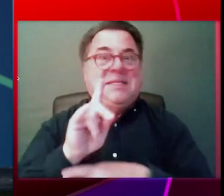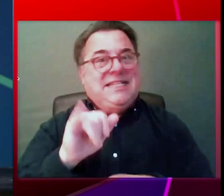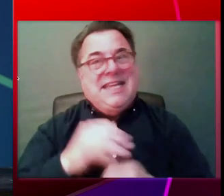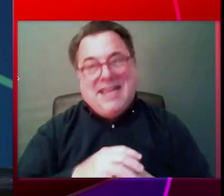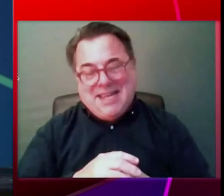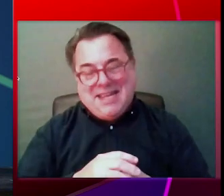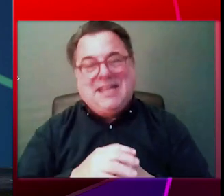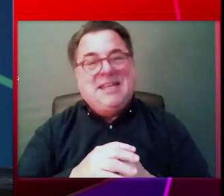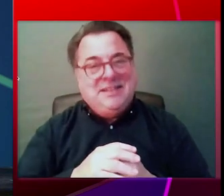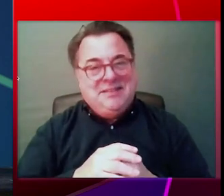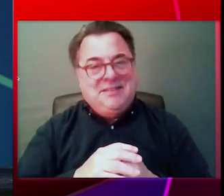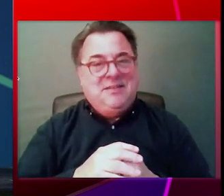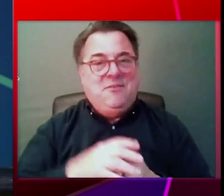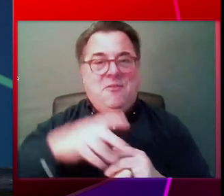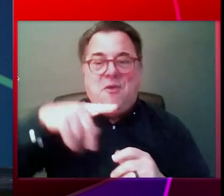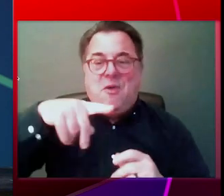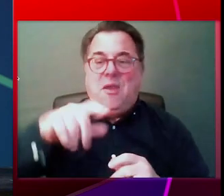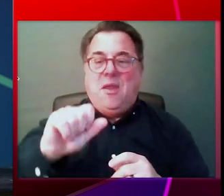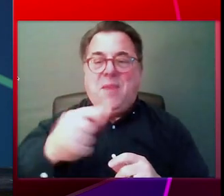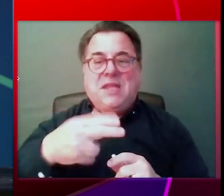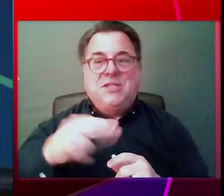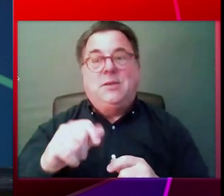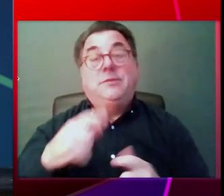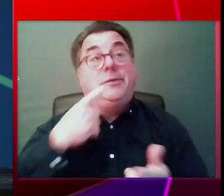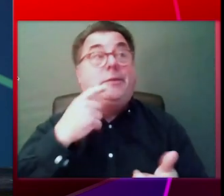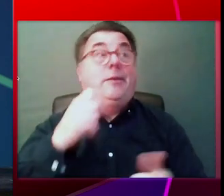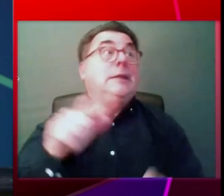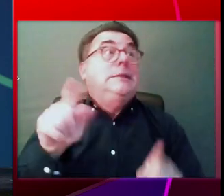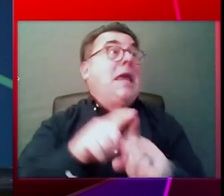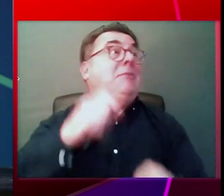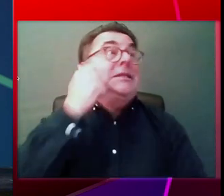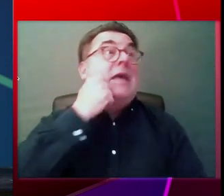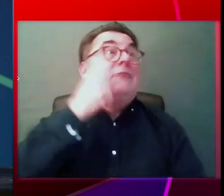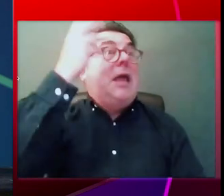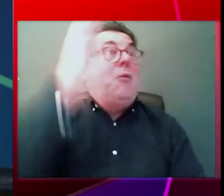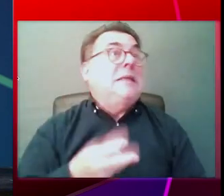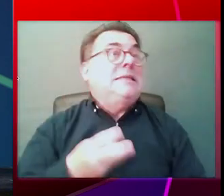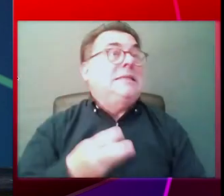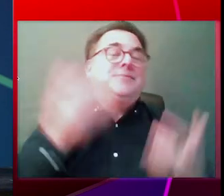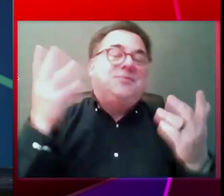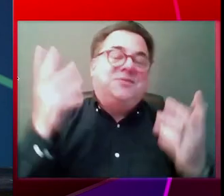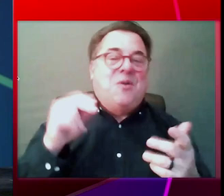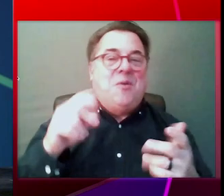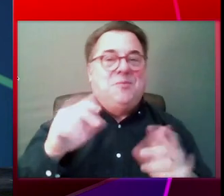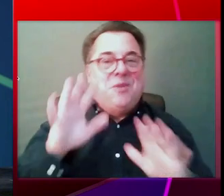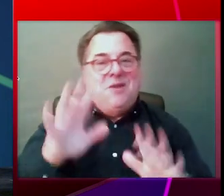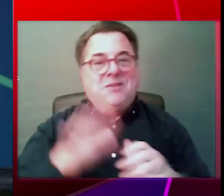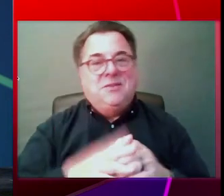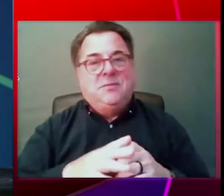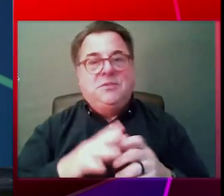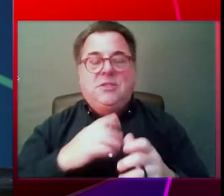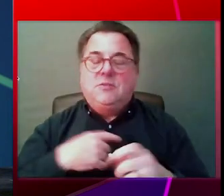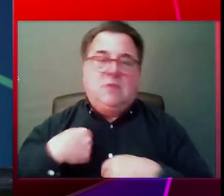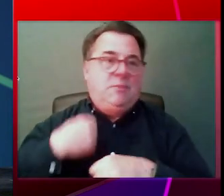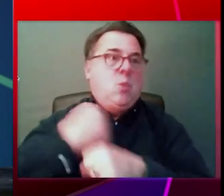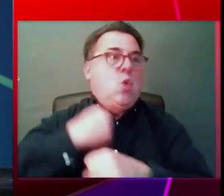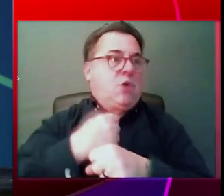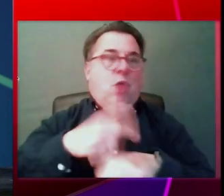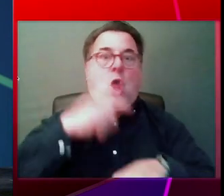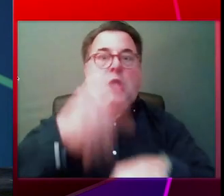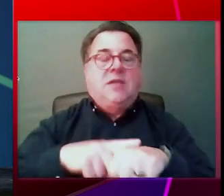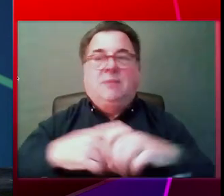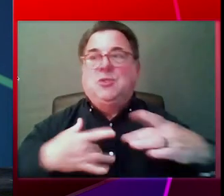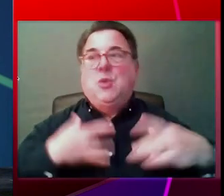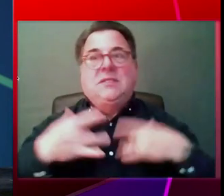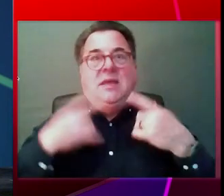Pangea. Just another Wednesday. Seriously, yeah. It's been awesome. The team's been just grinding for a while, and it's pretty exciting to get it